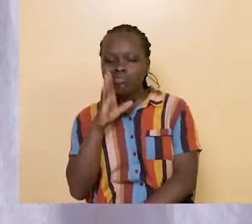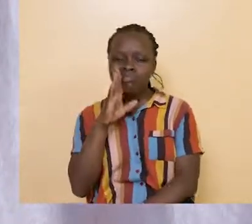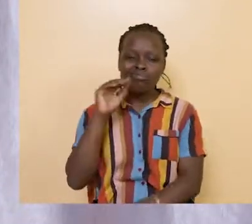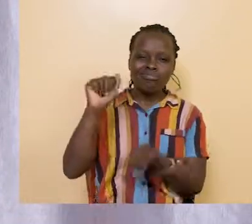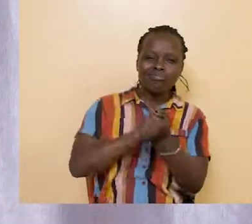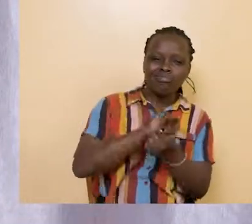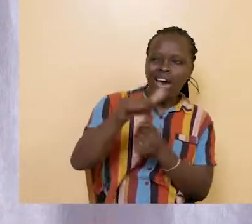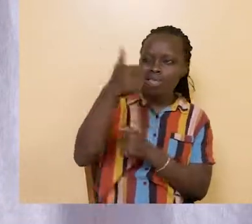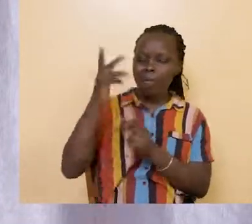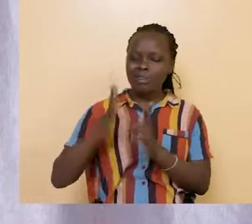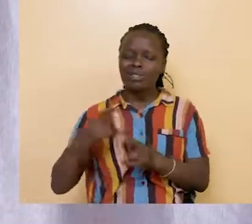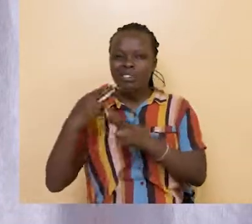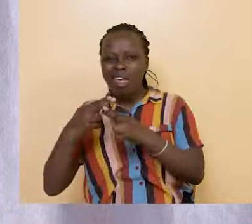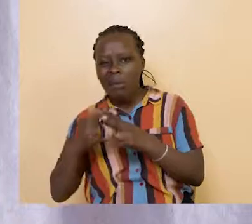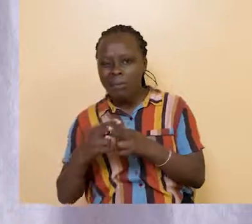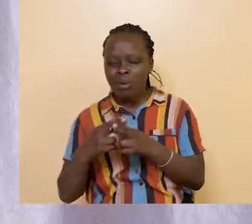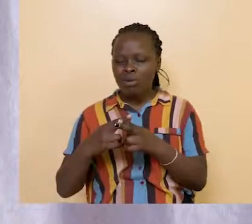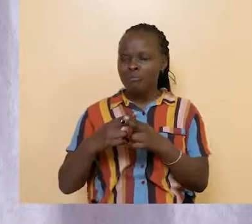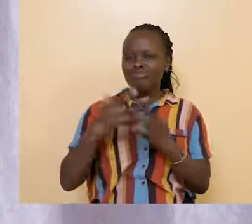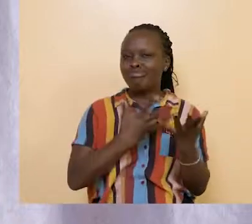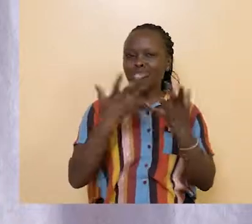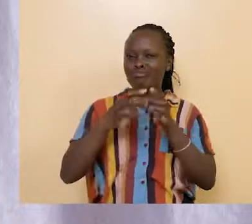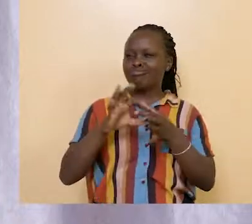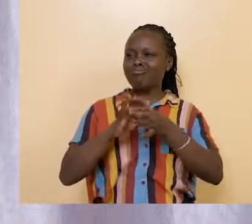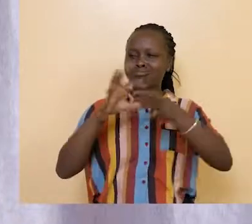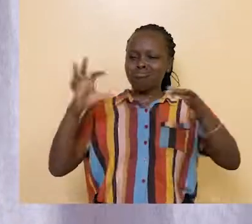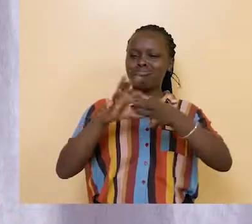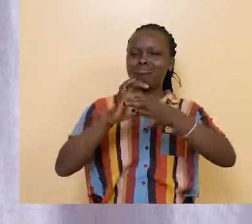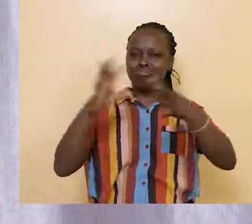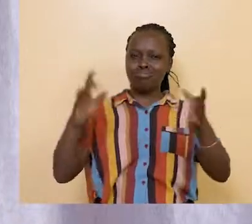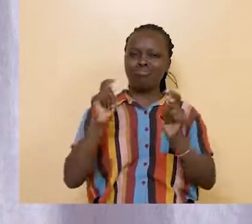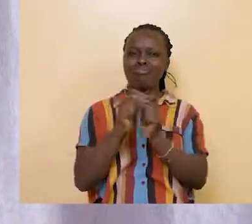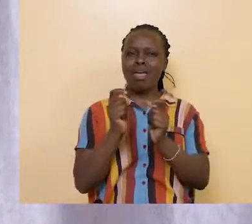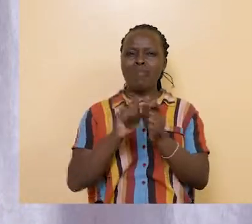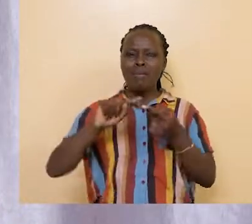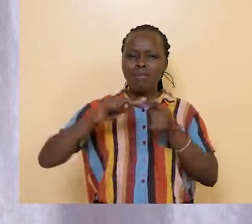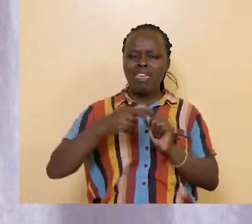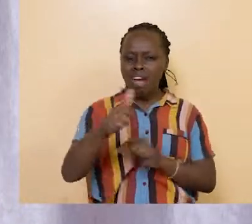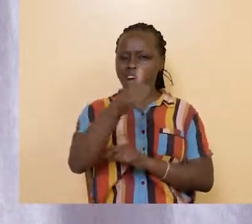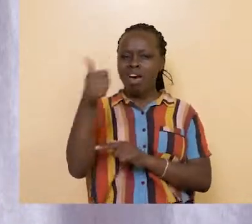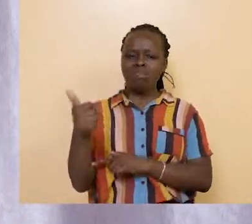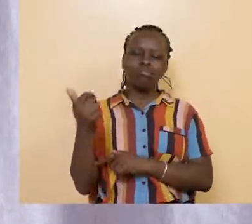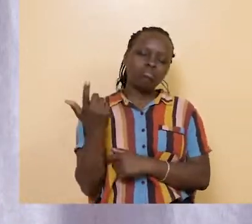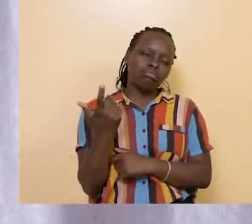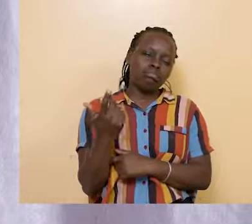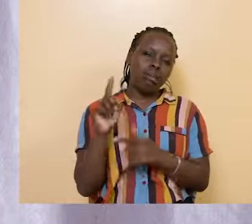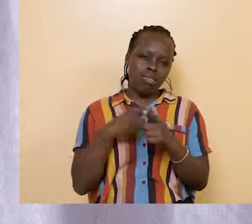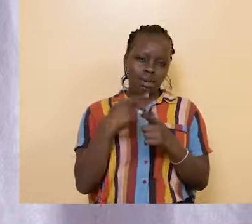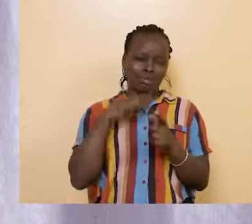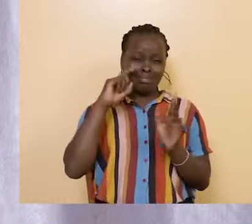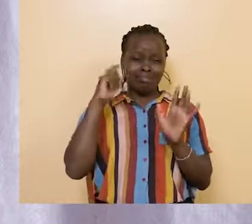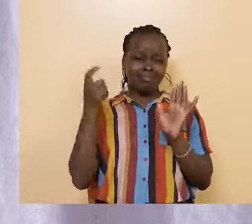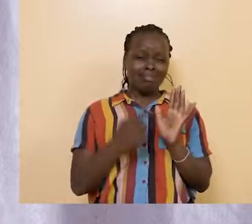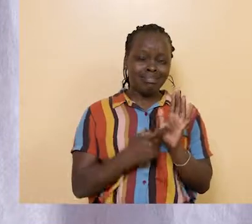slander, discourage, manipulate, cause division and discord, to wound others, to exclude others, then we realize